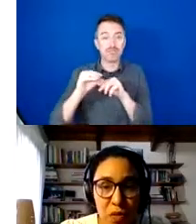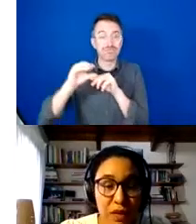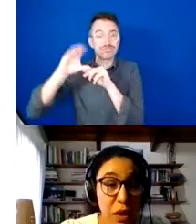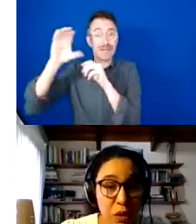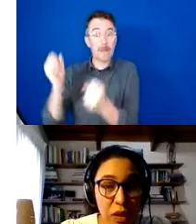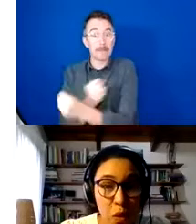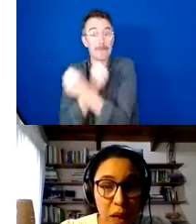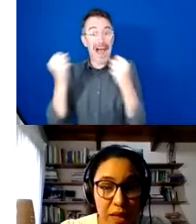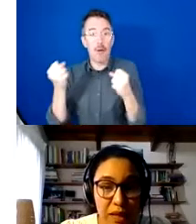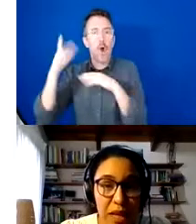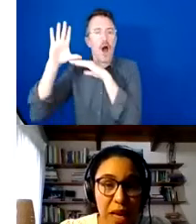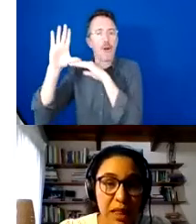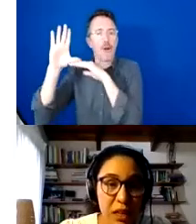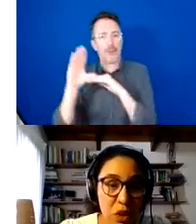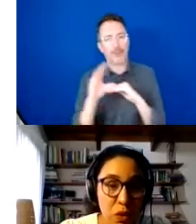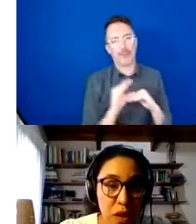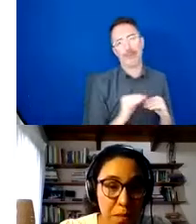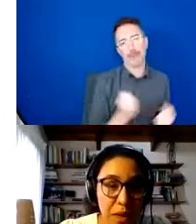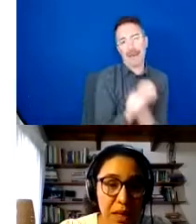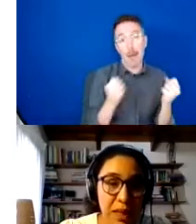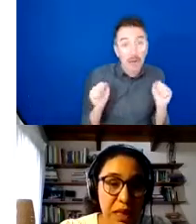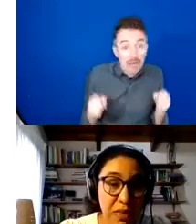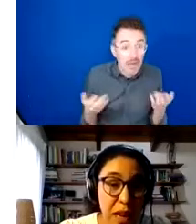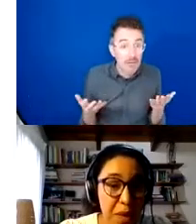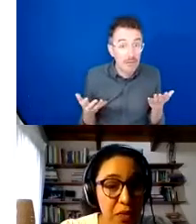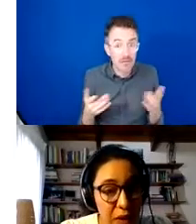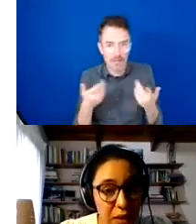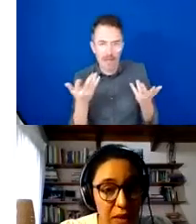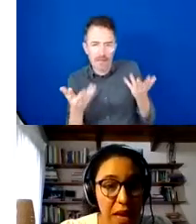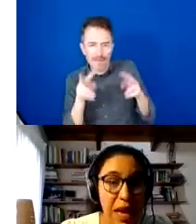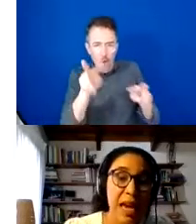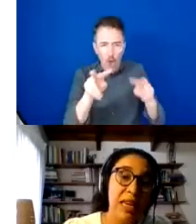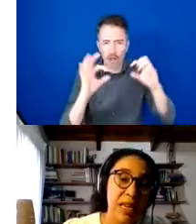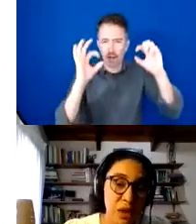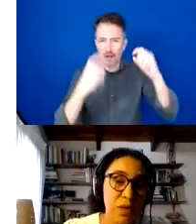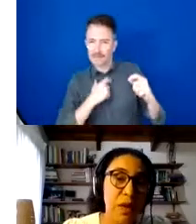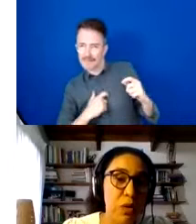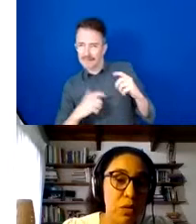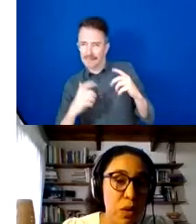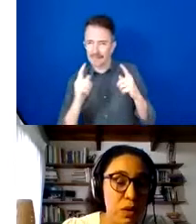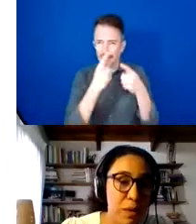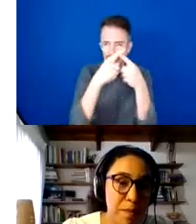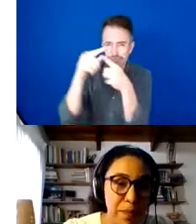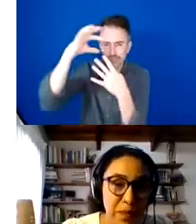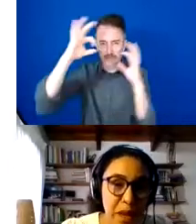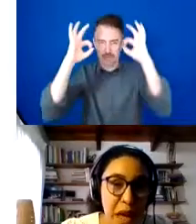to address those inequalities that shows up in the development field and each of our